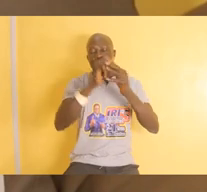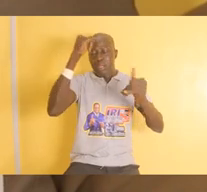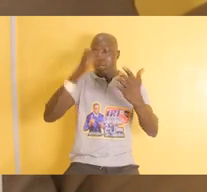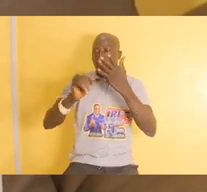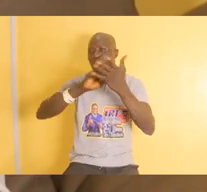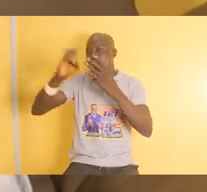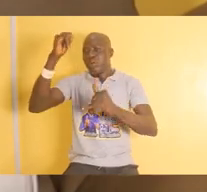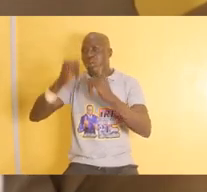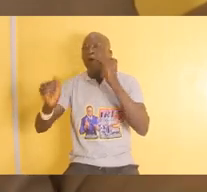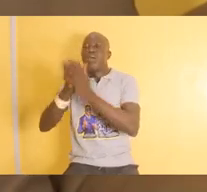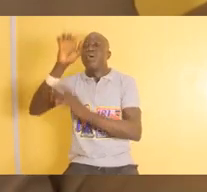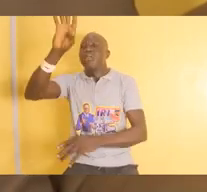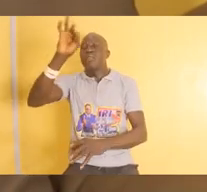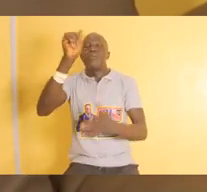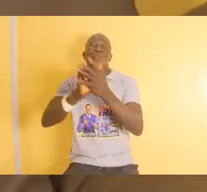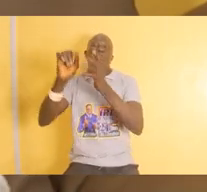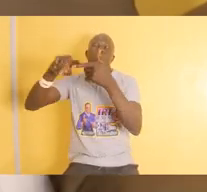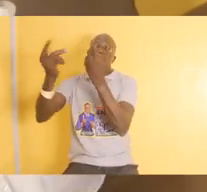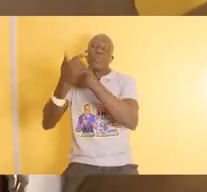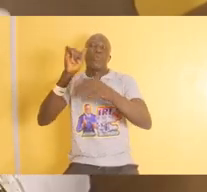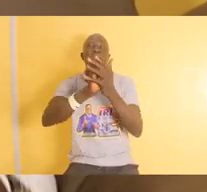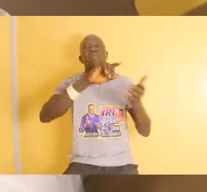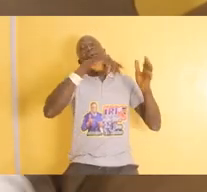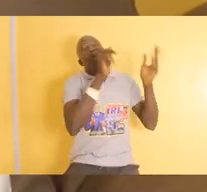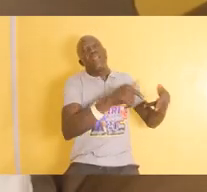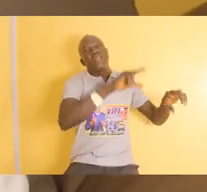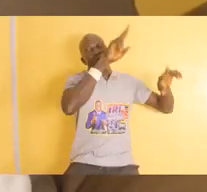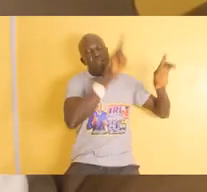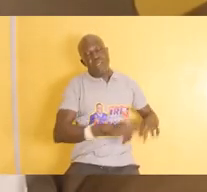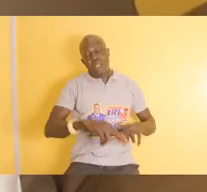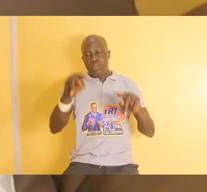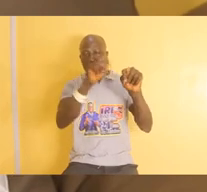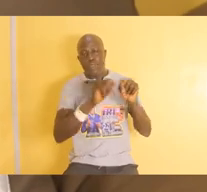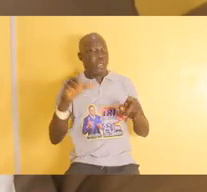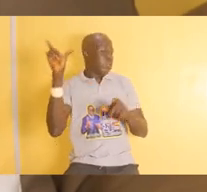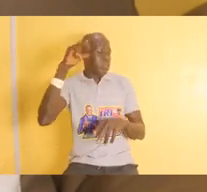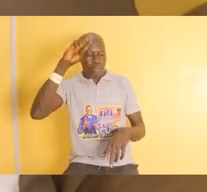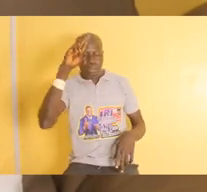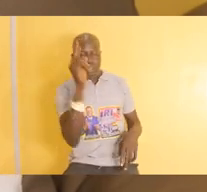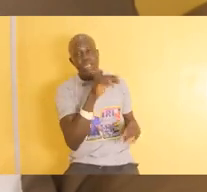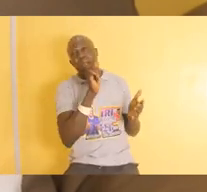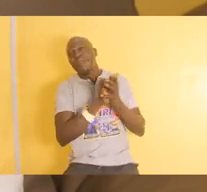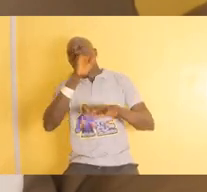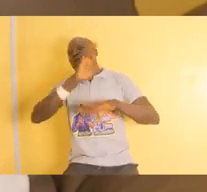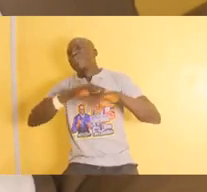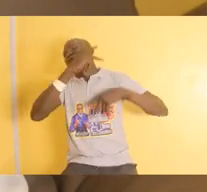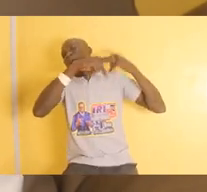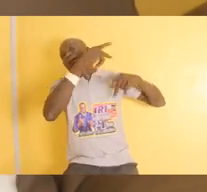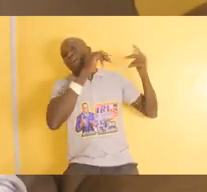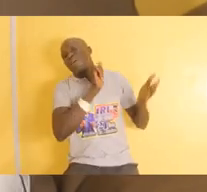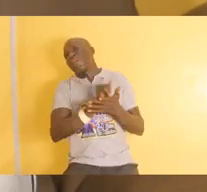program. On the 17th no pari. Ja jo jo ko sibe. E gbo mi sa. Ipe ma rin pe